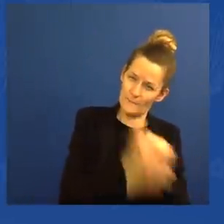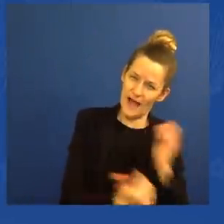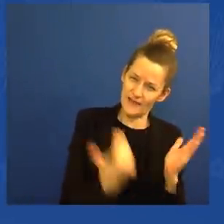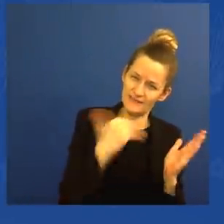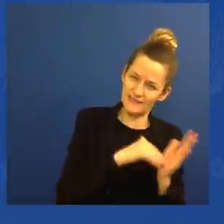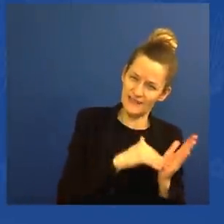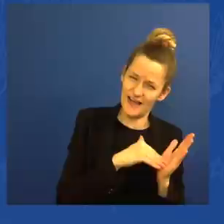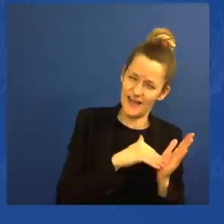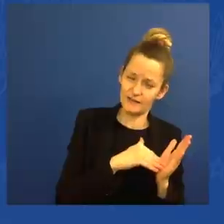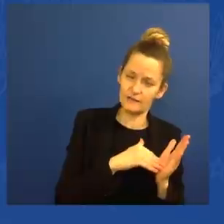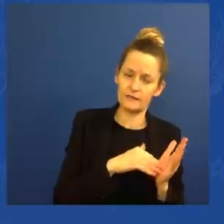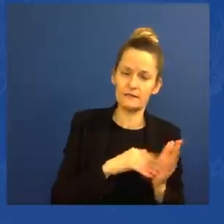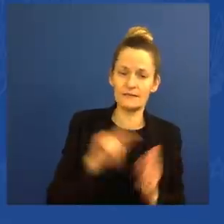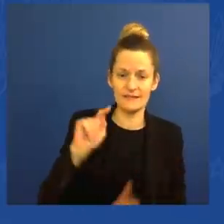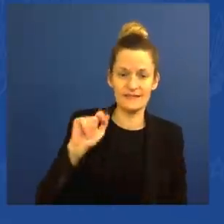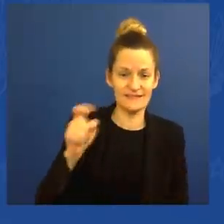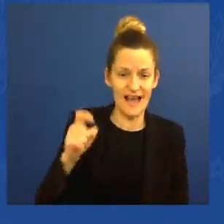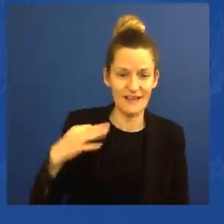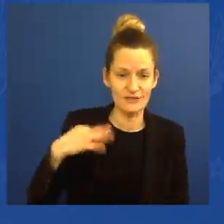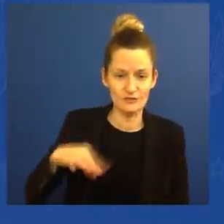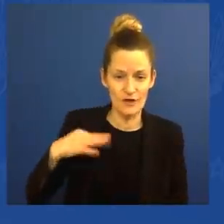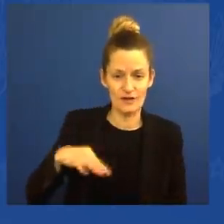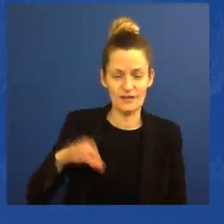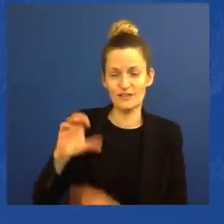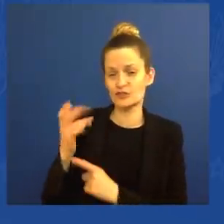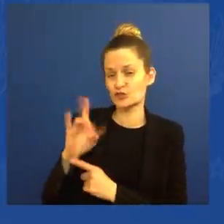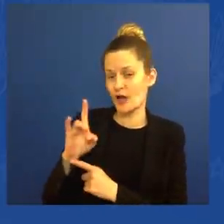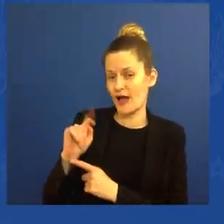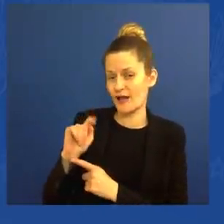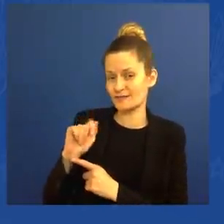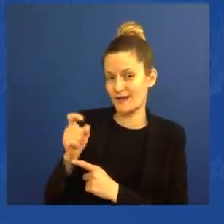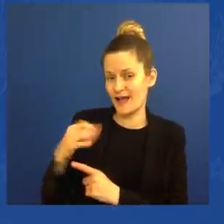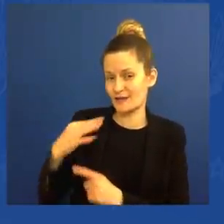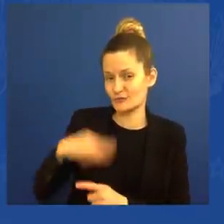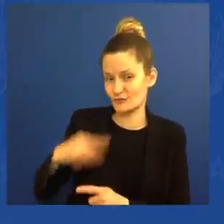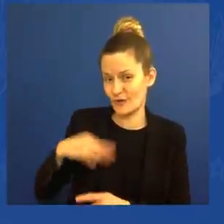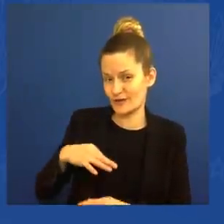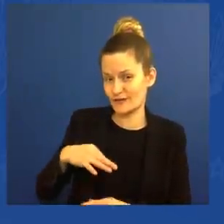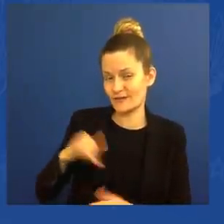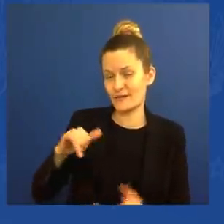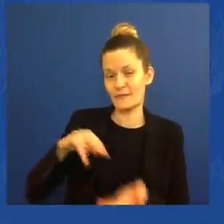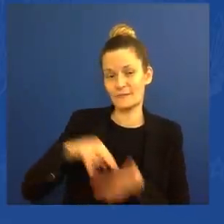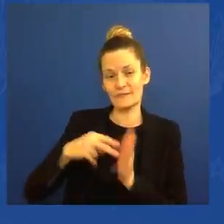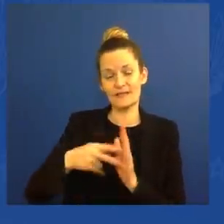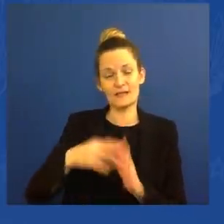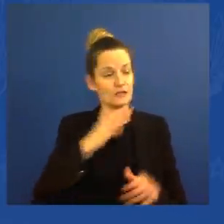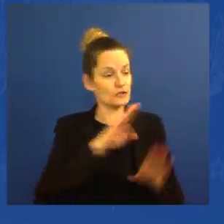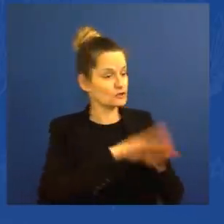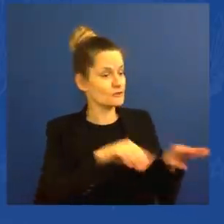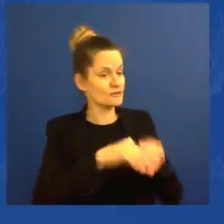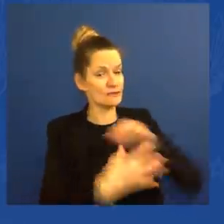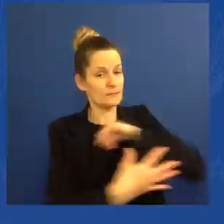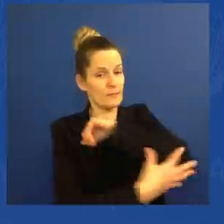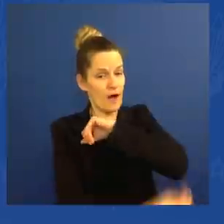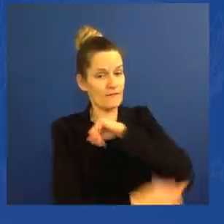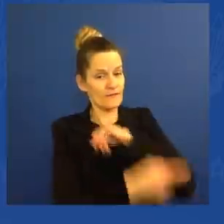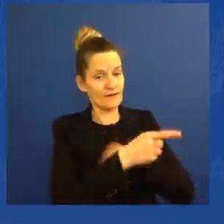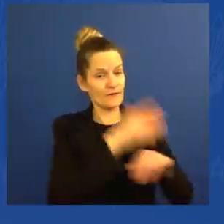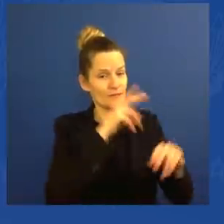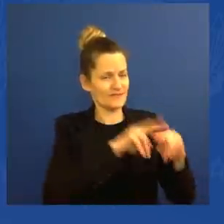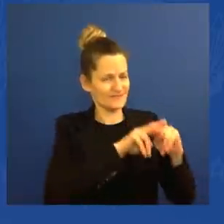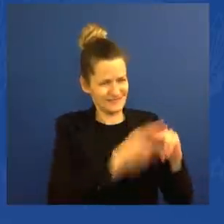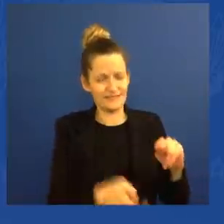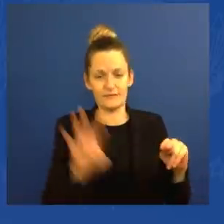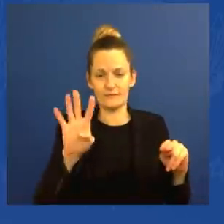Folks, we also have the lowest number of home foreclosures ever recorded, a record low of credit card delinquencies